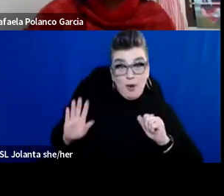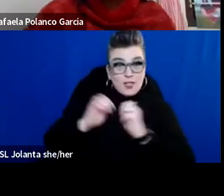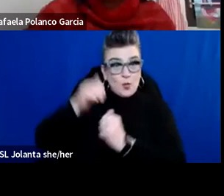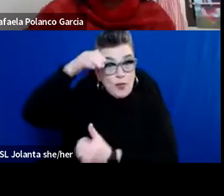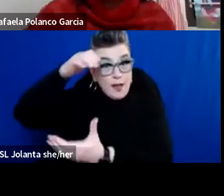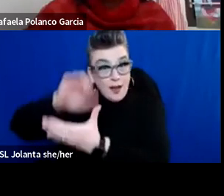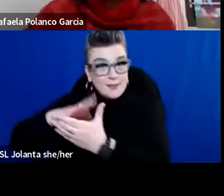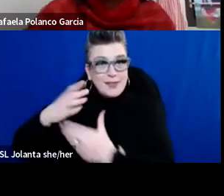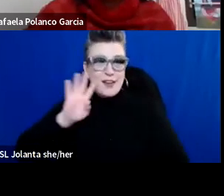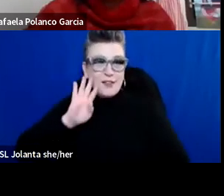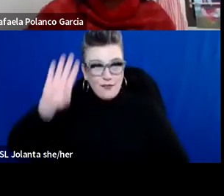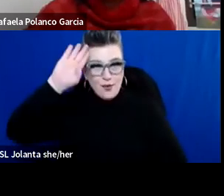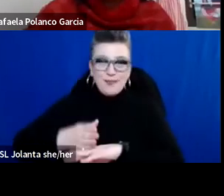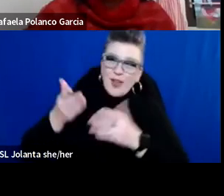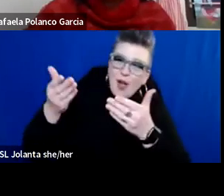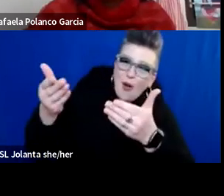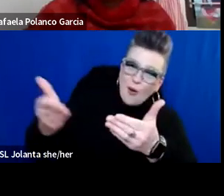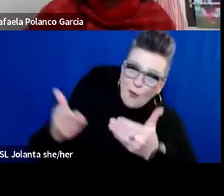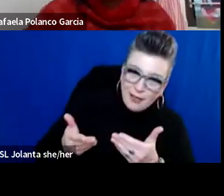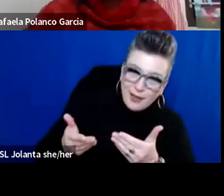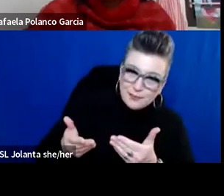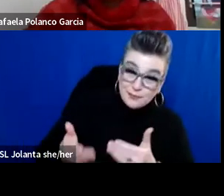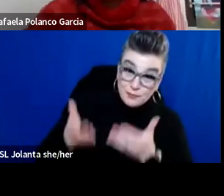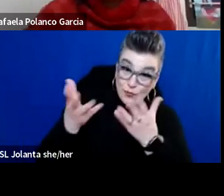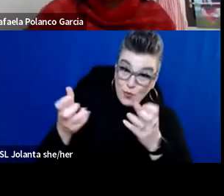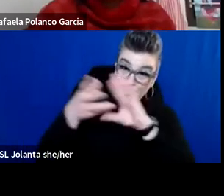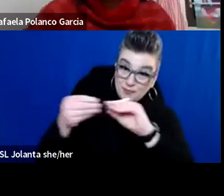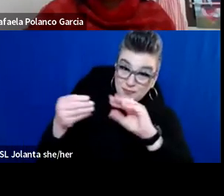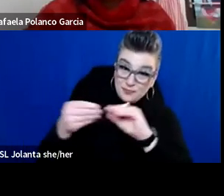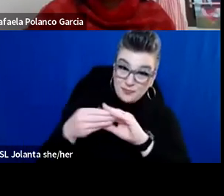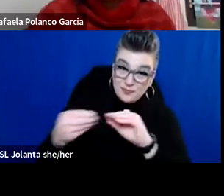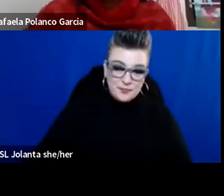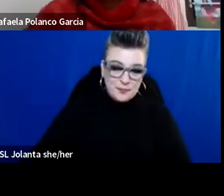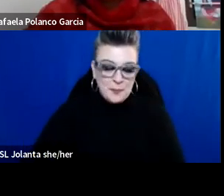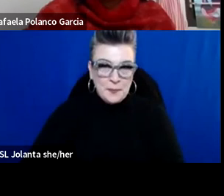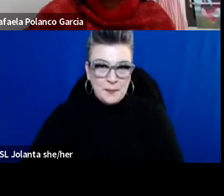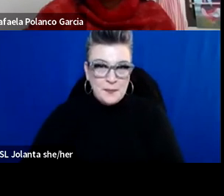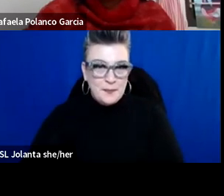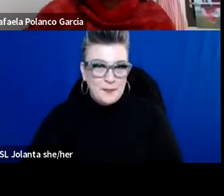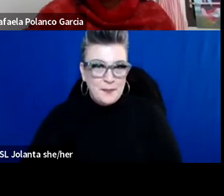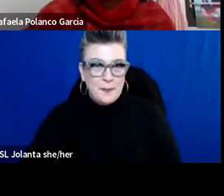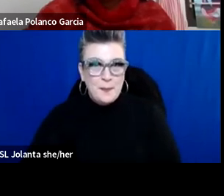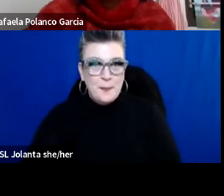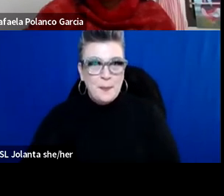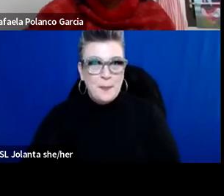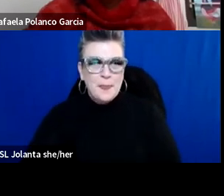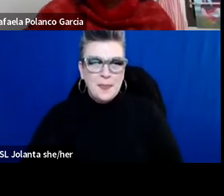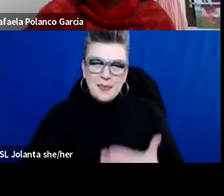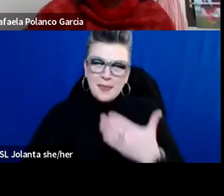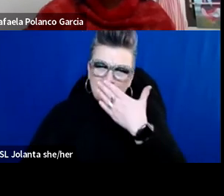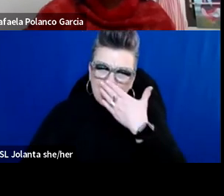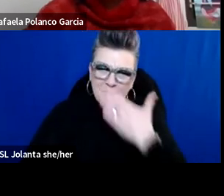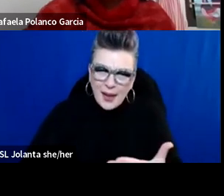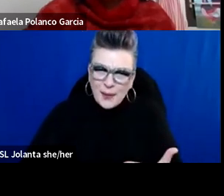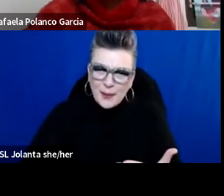welcome mr cadet hernandez would you like to say a few words thank you so much madam chair